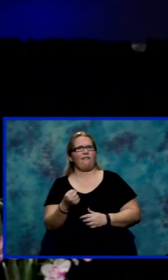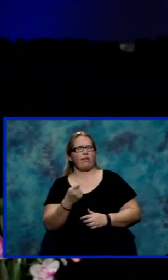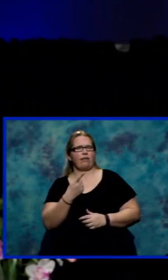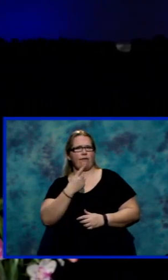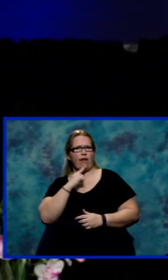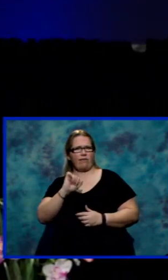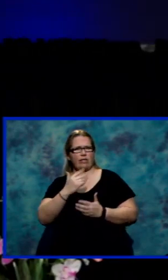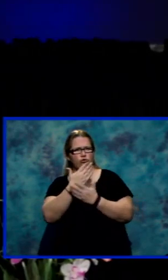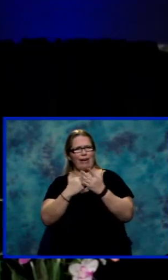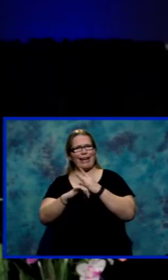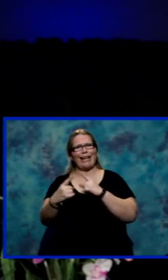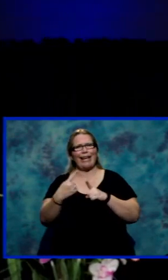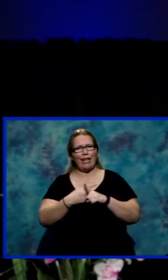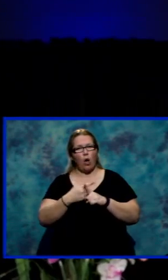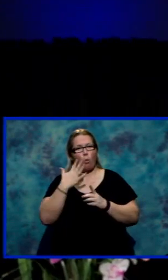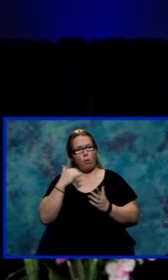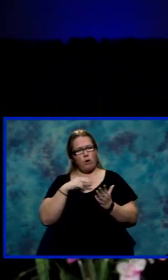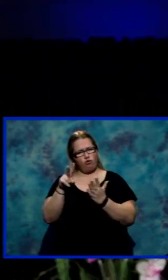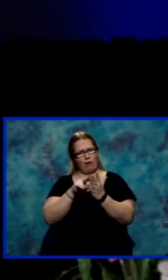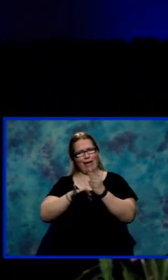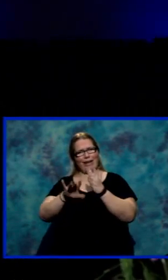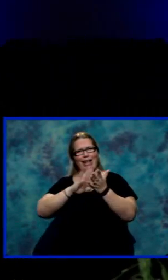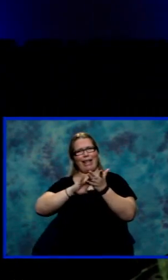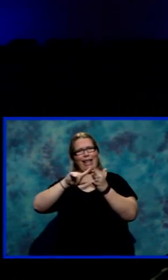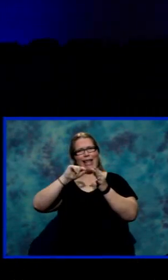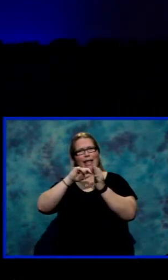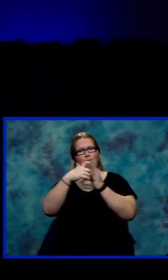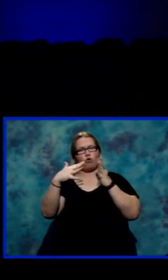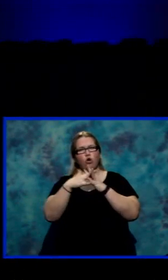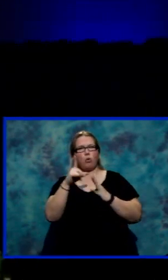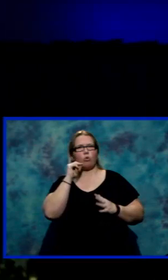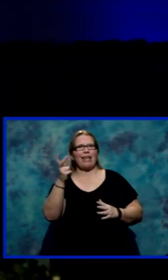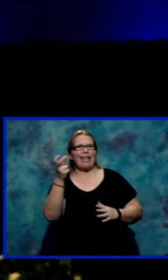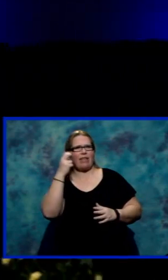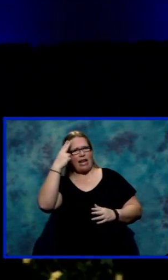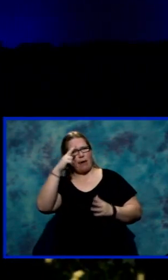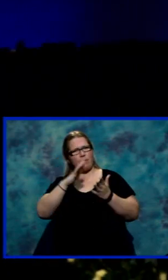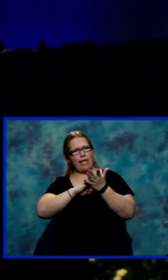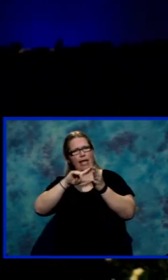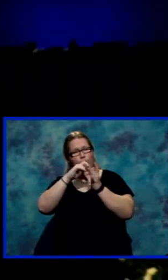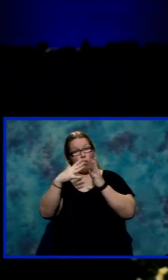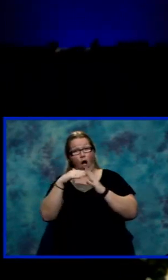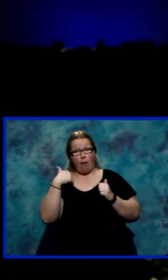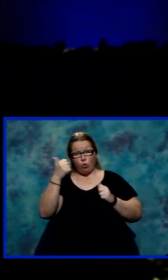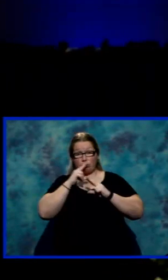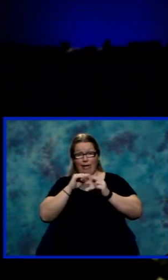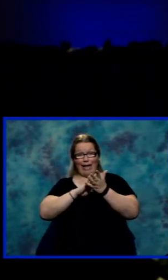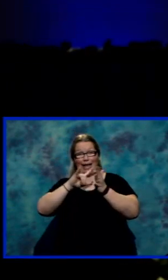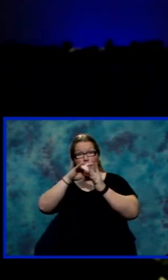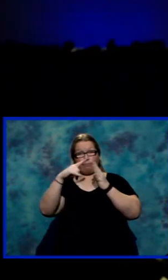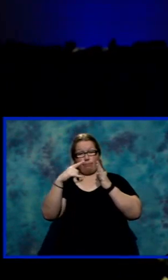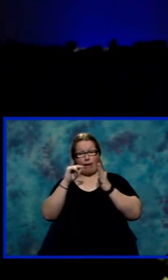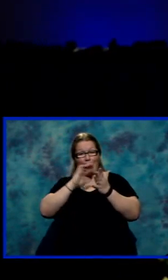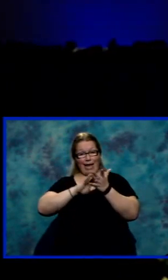story in the English. When we're reading it in the Hebrew, the sounds of the names of the Hebrew, and I'm not very good at Hebrew, so I've learned this